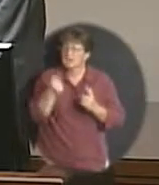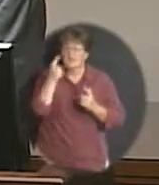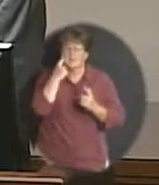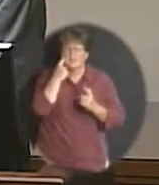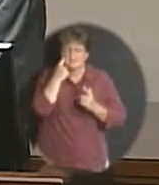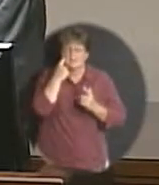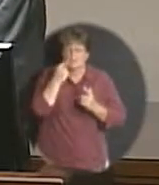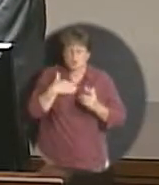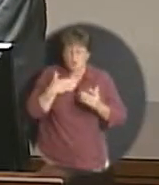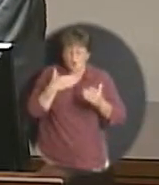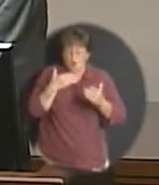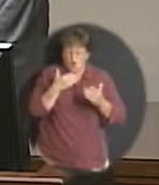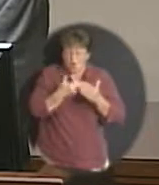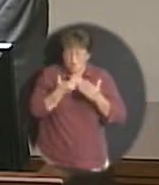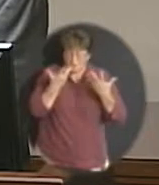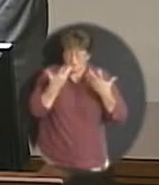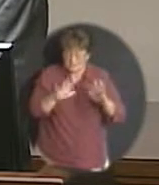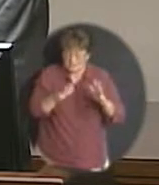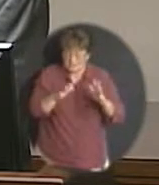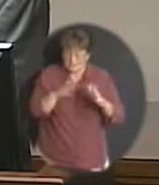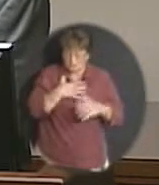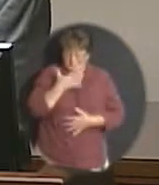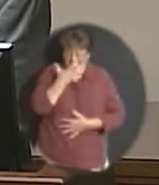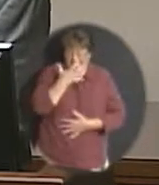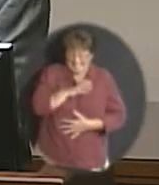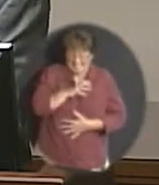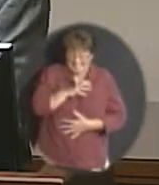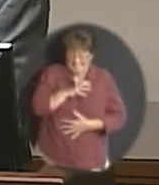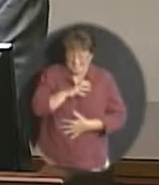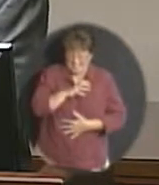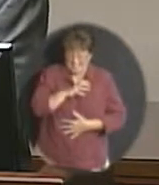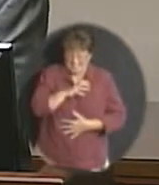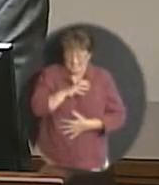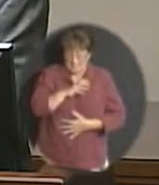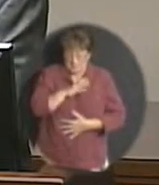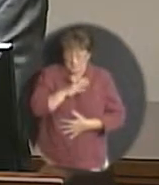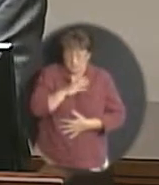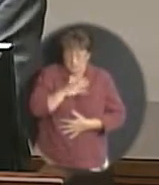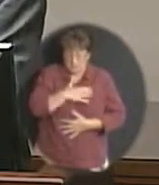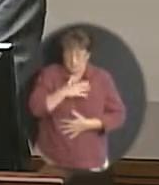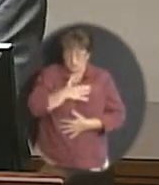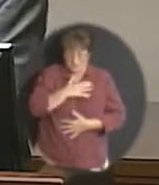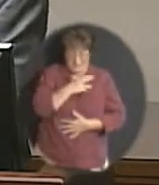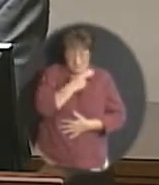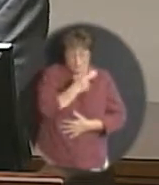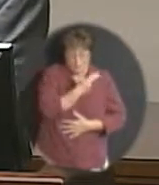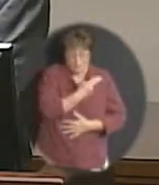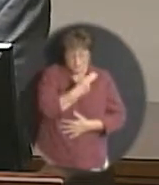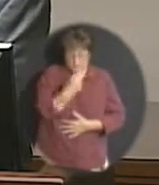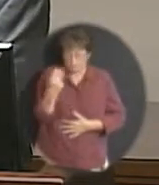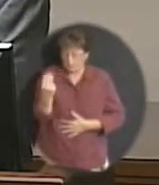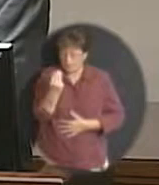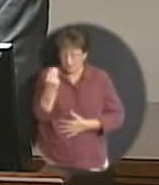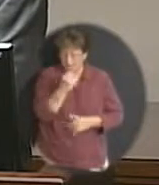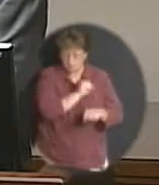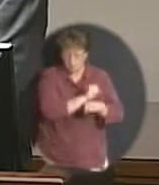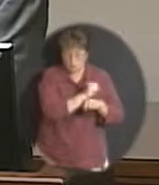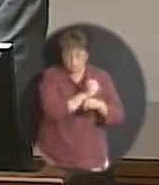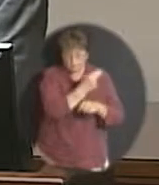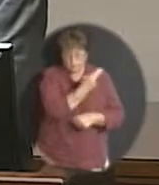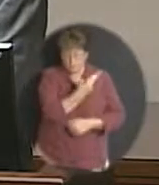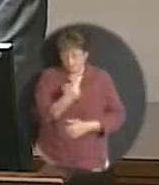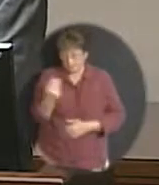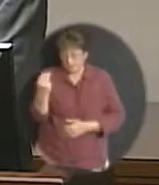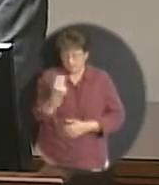complete with the heater replacement now. We'll begin this in September, and it's kind of a Thursday to Monday type work. All of